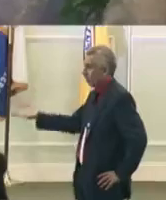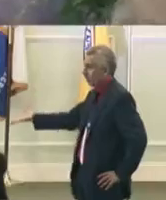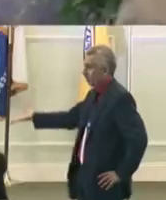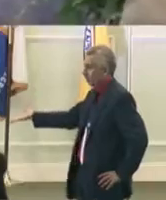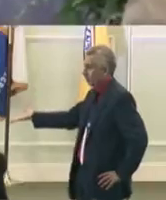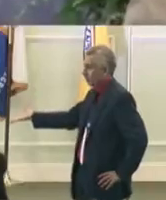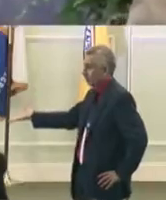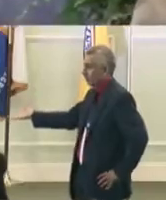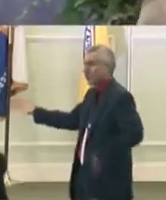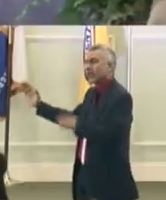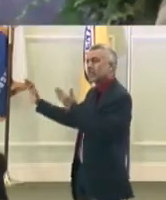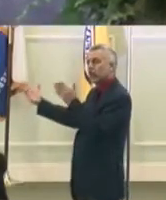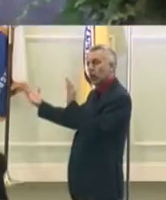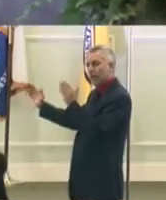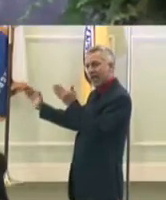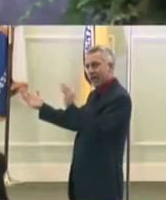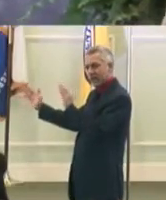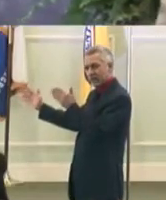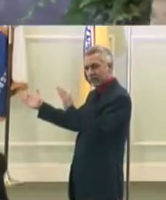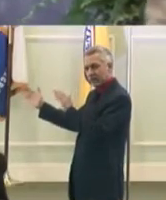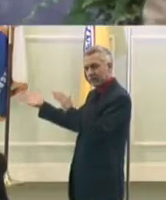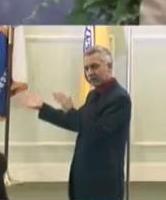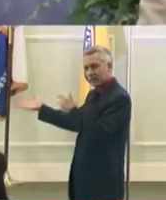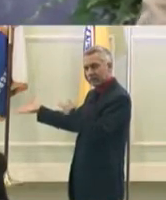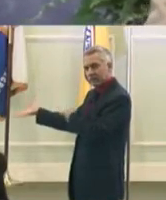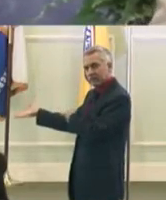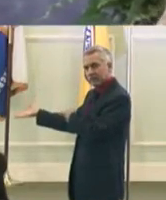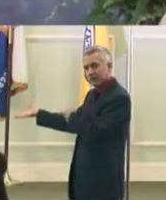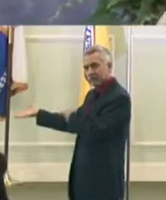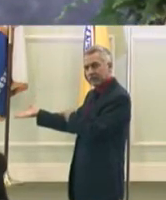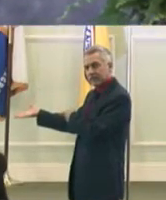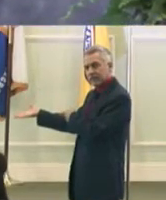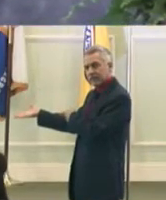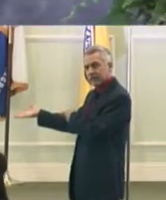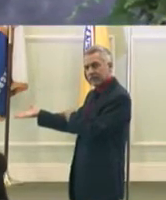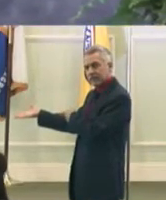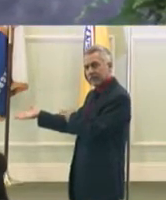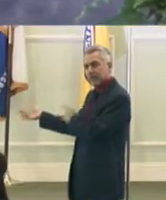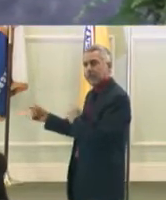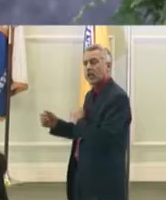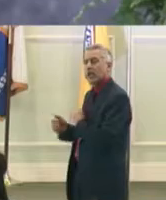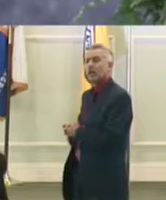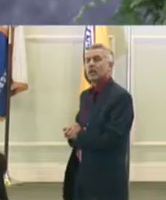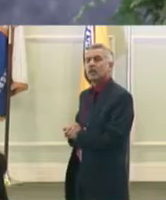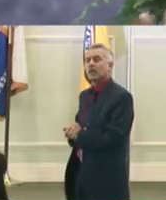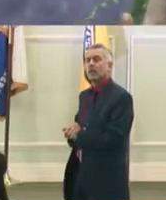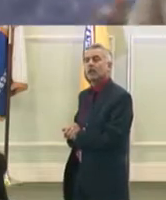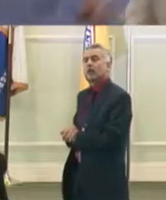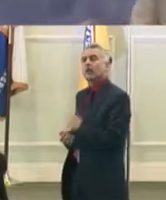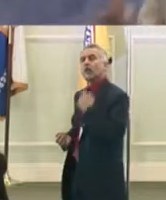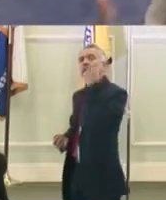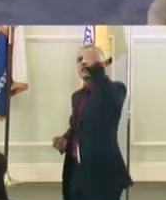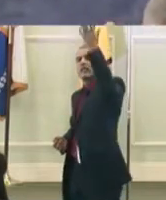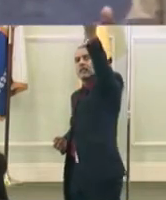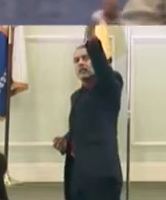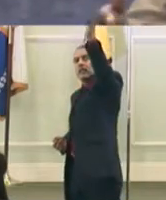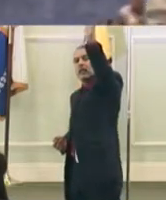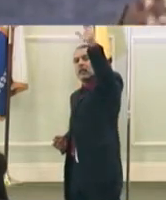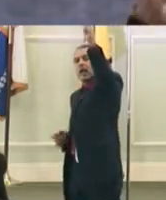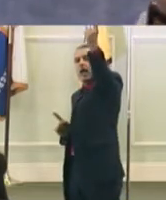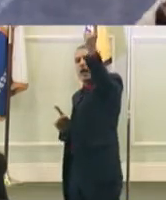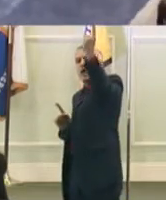a contrast to who God is. But this is where divine genius meets divine